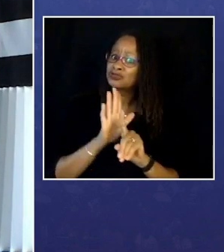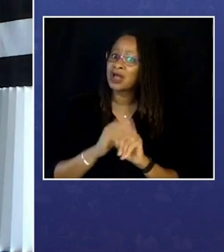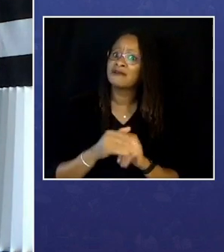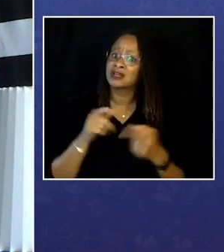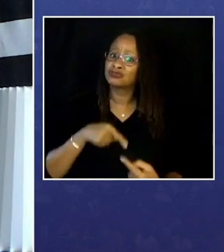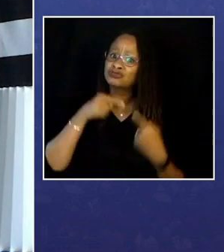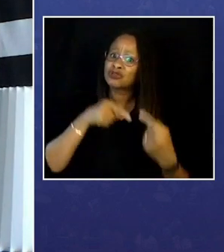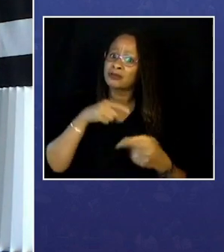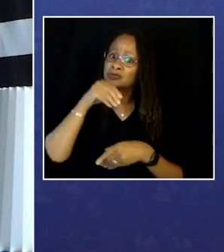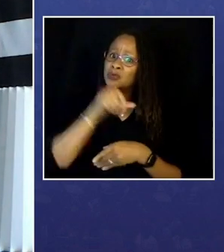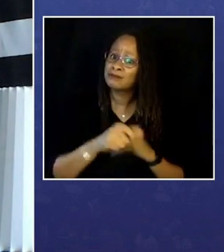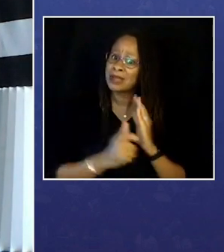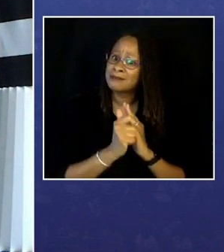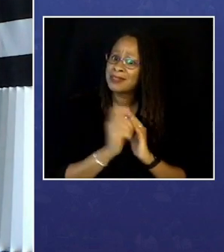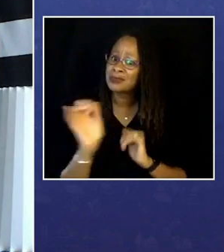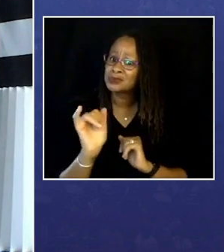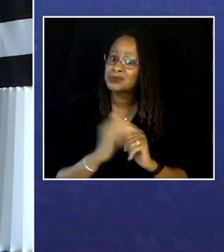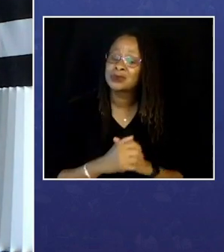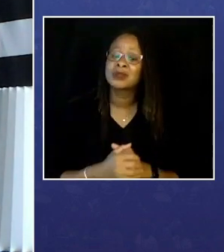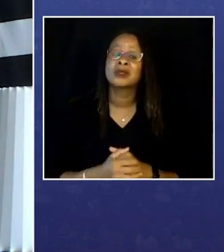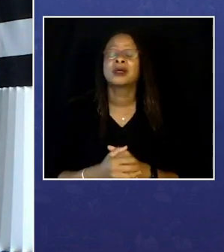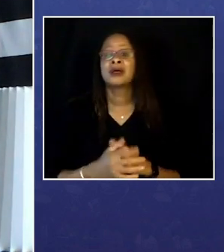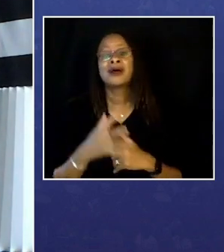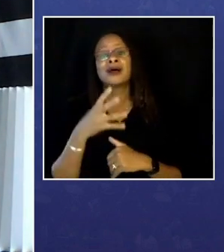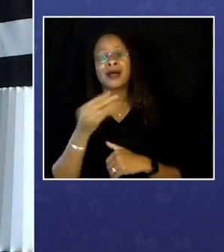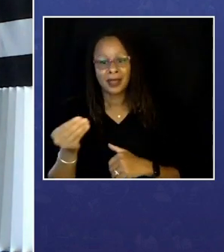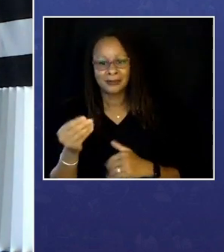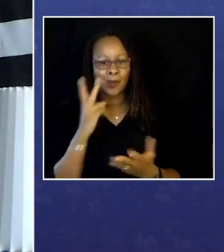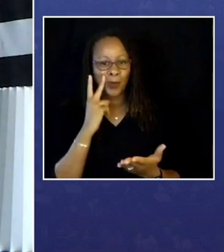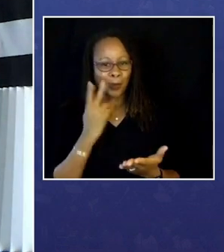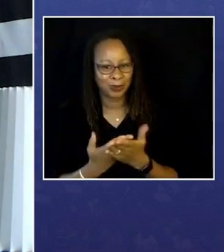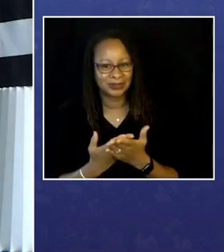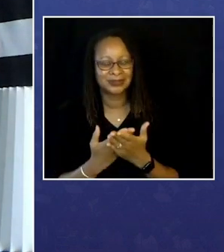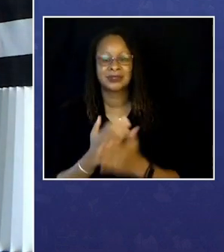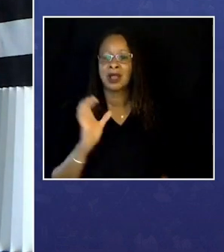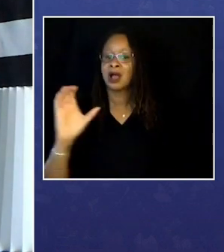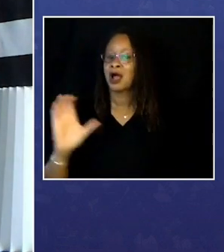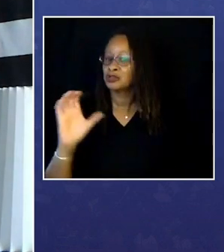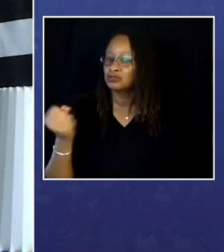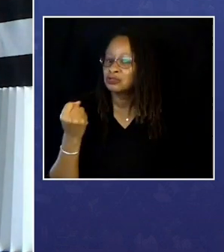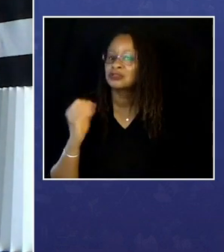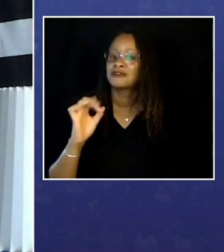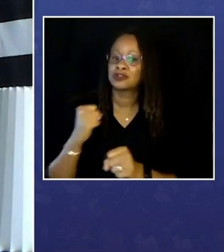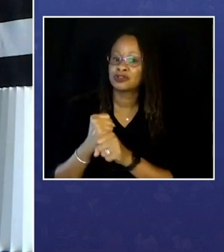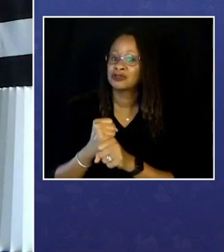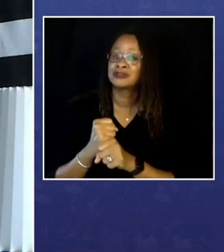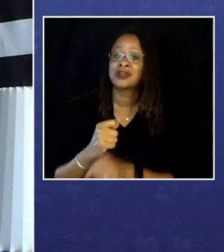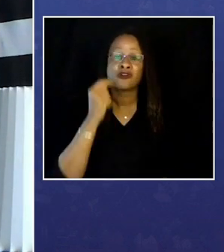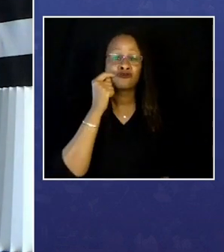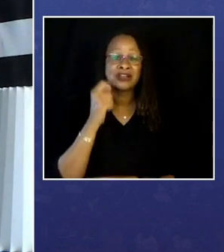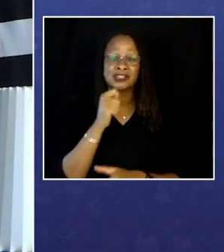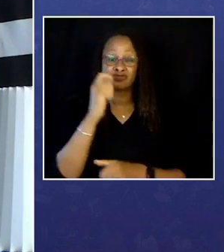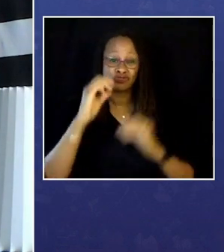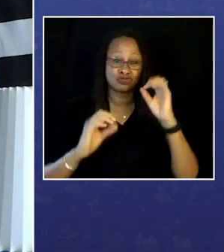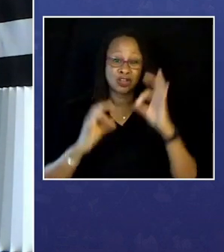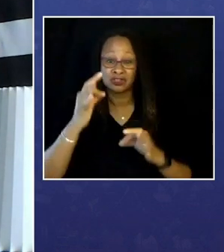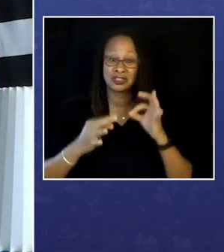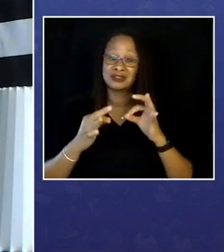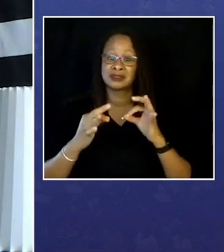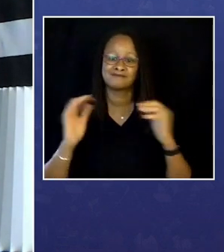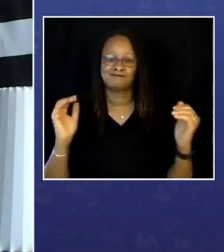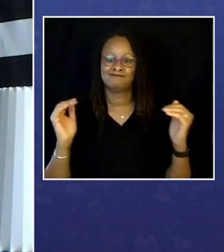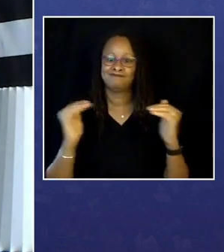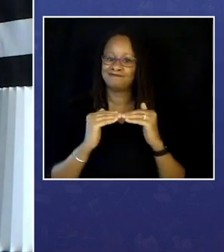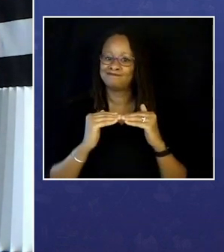yourself have struggled to pay the bills. And you've witnessed centuries of racial injustice come to a